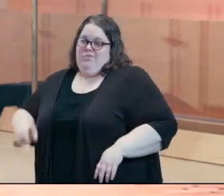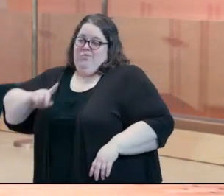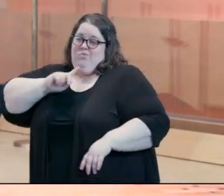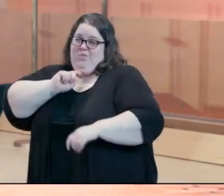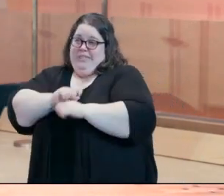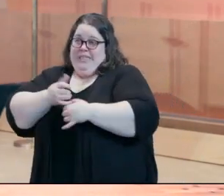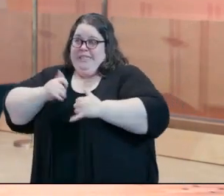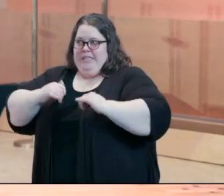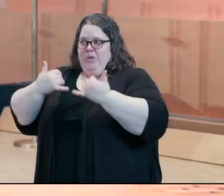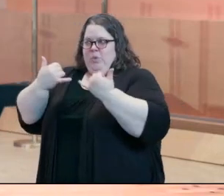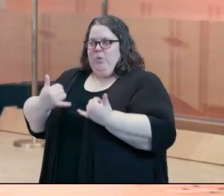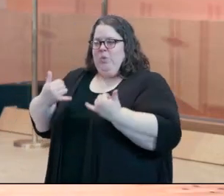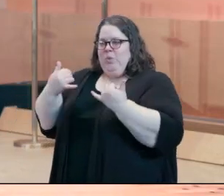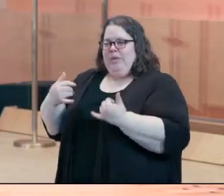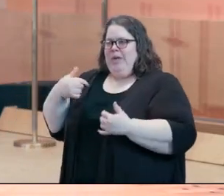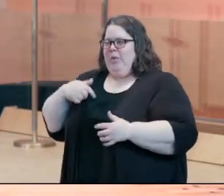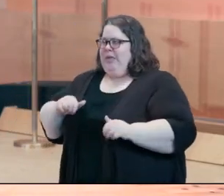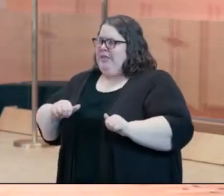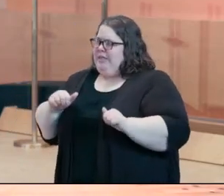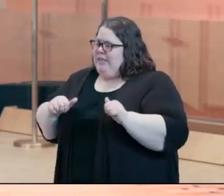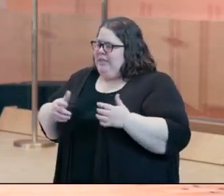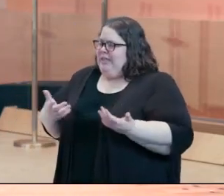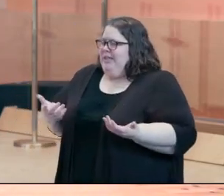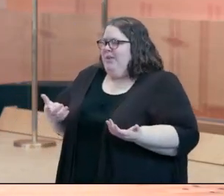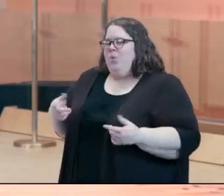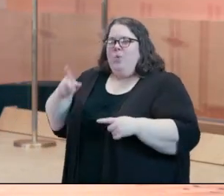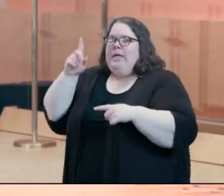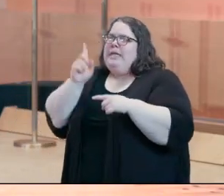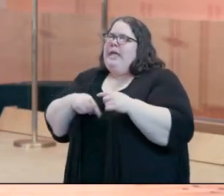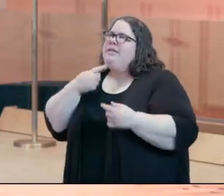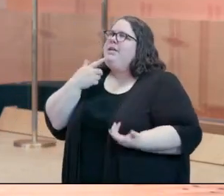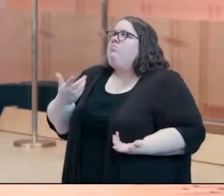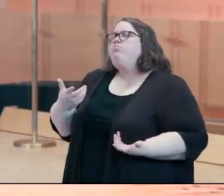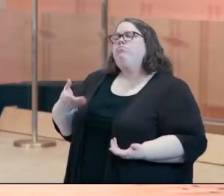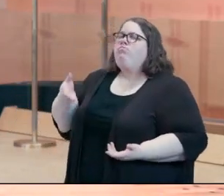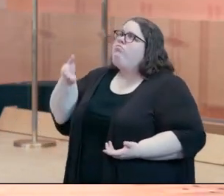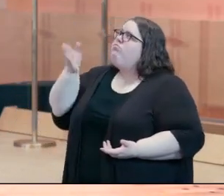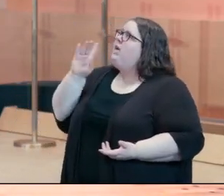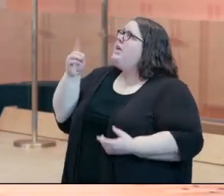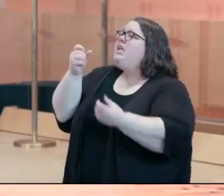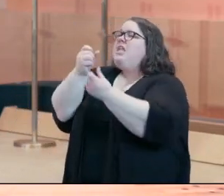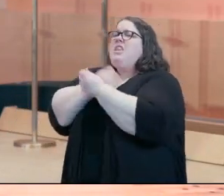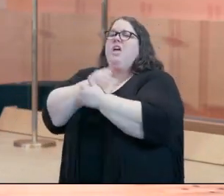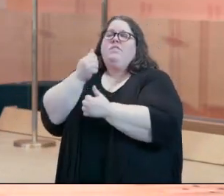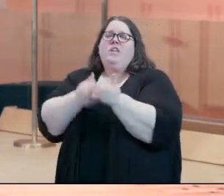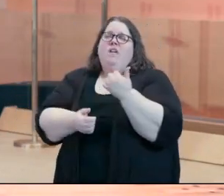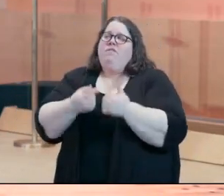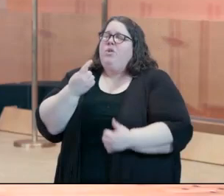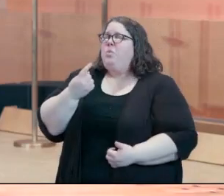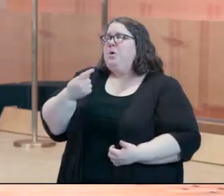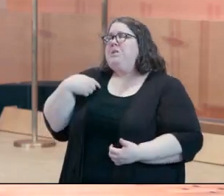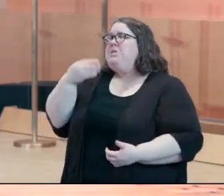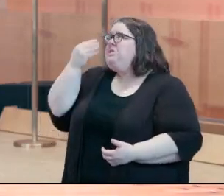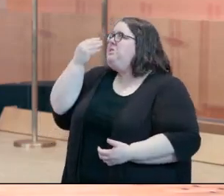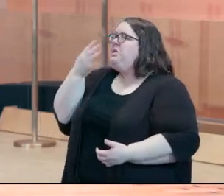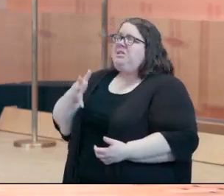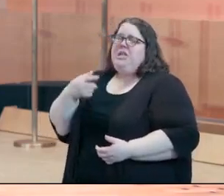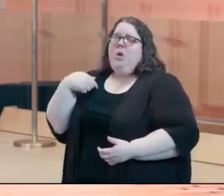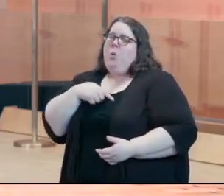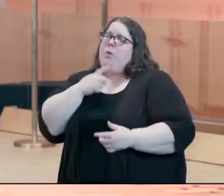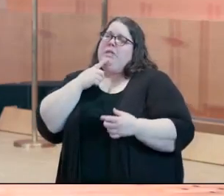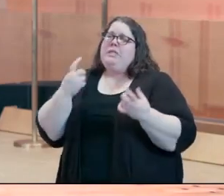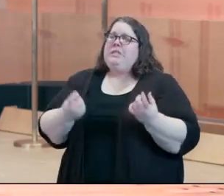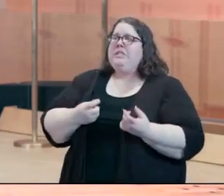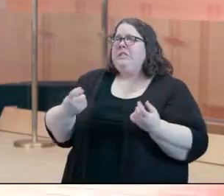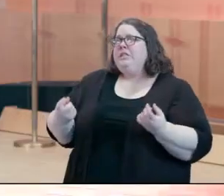we can't go the route of just saying, you know, God just loves everyone and he doesn't really care about sin or anything like that, because if we